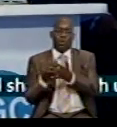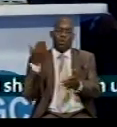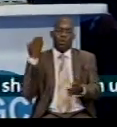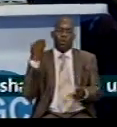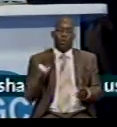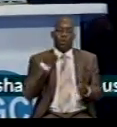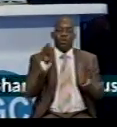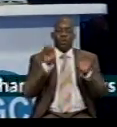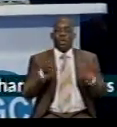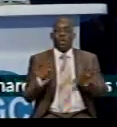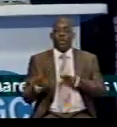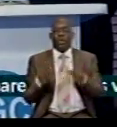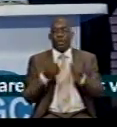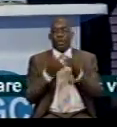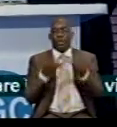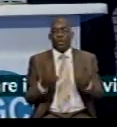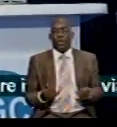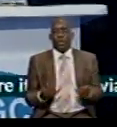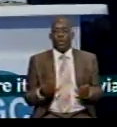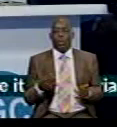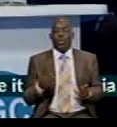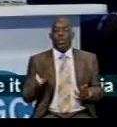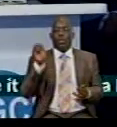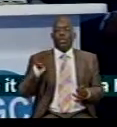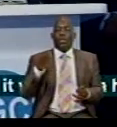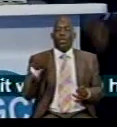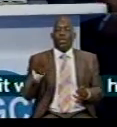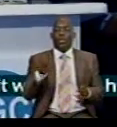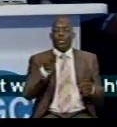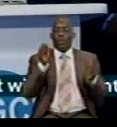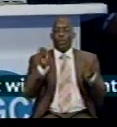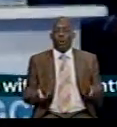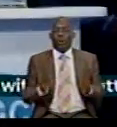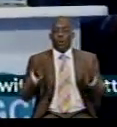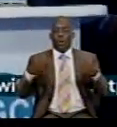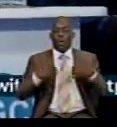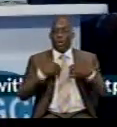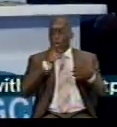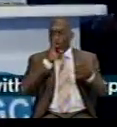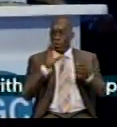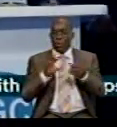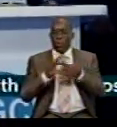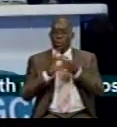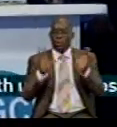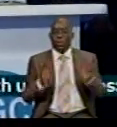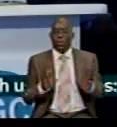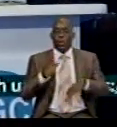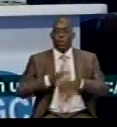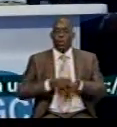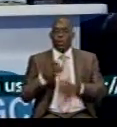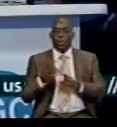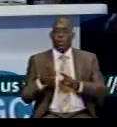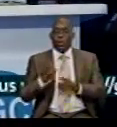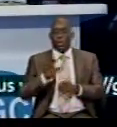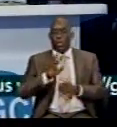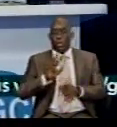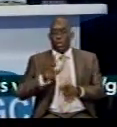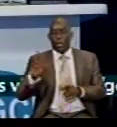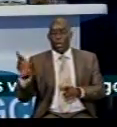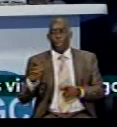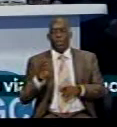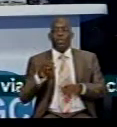faire. Yes, maintenant. The power has been released. La puissance a été libérée. On the right, in the middle, au